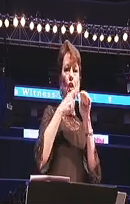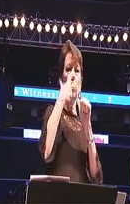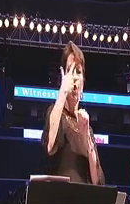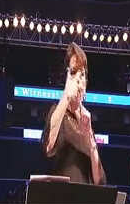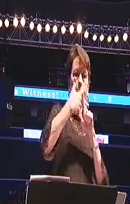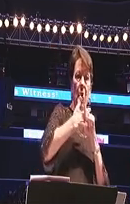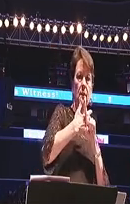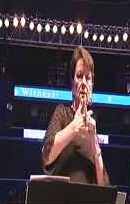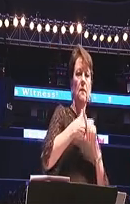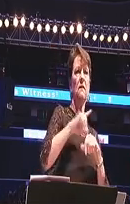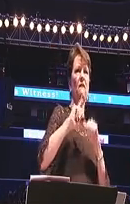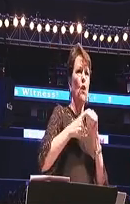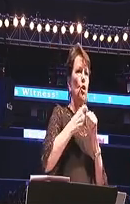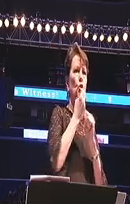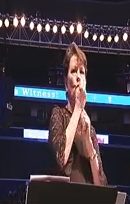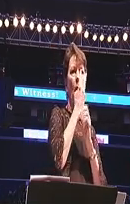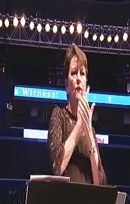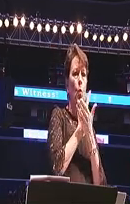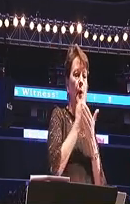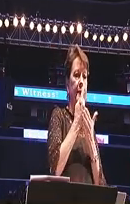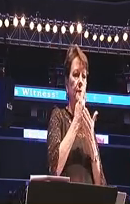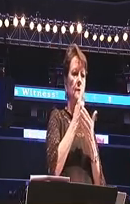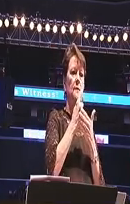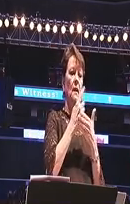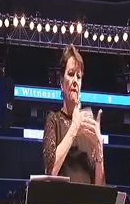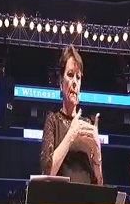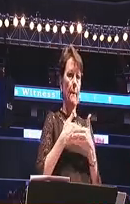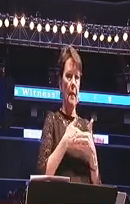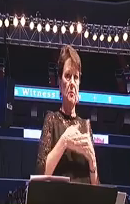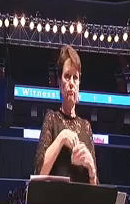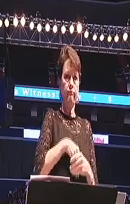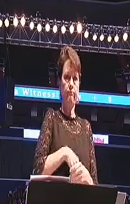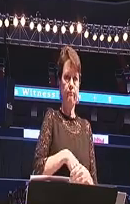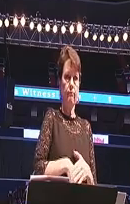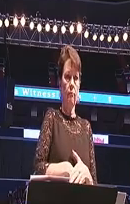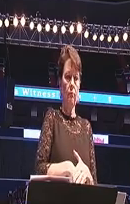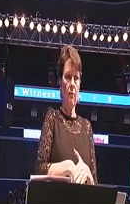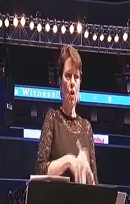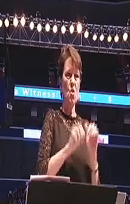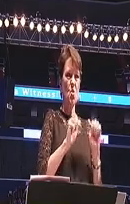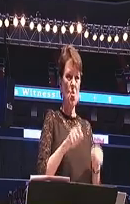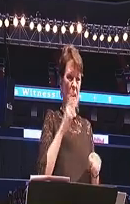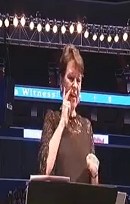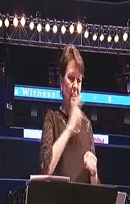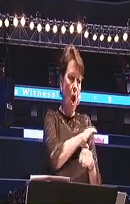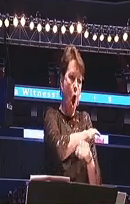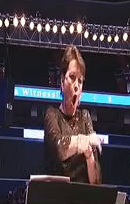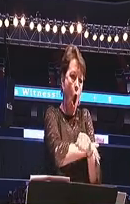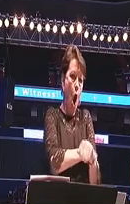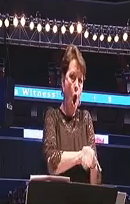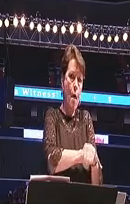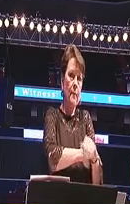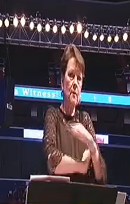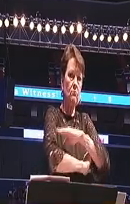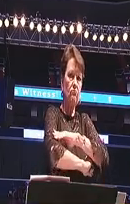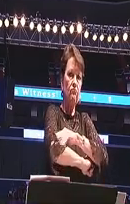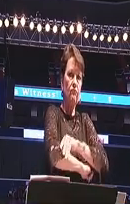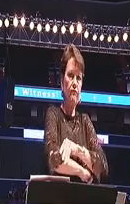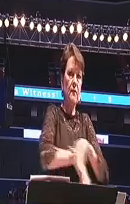the first 12 weeks, within the first 12 weeks, one can see the little arms already and the little